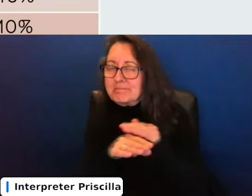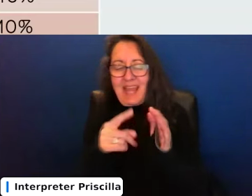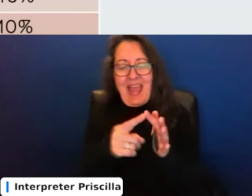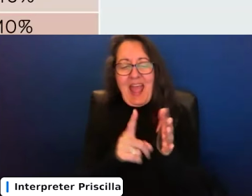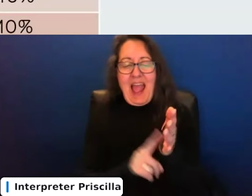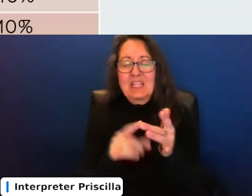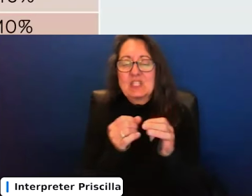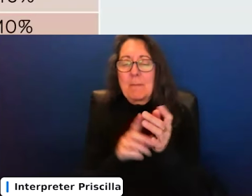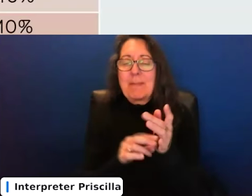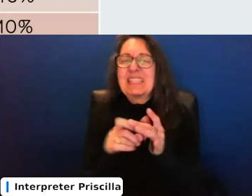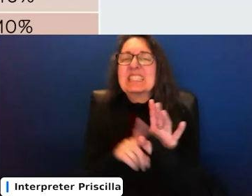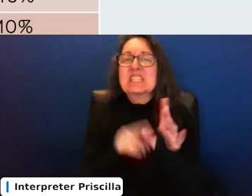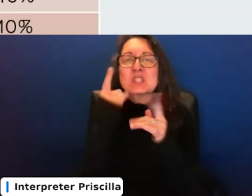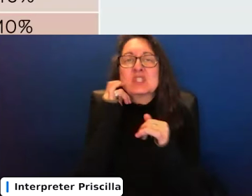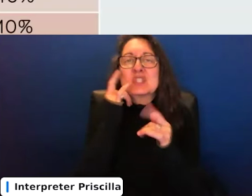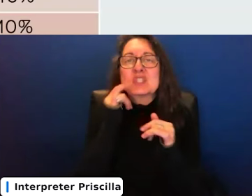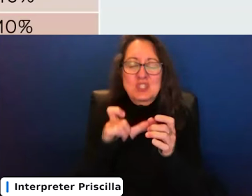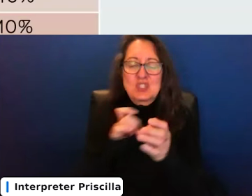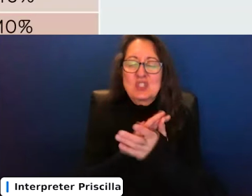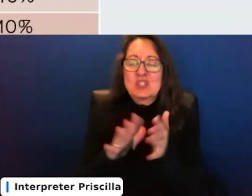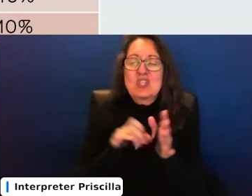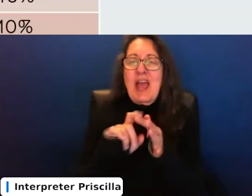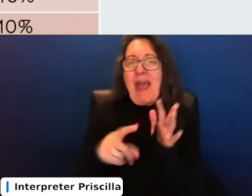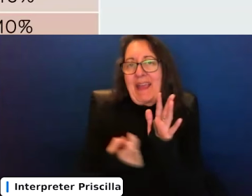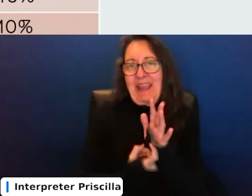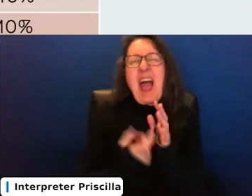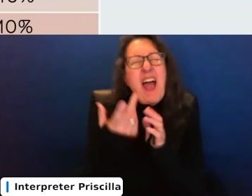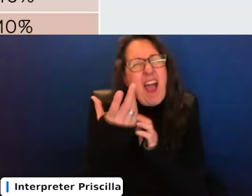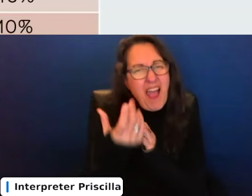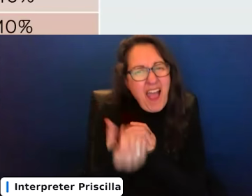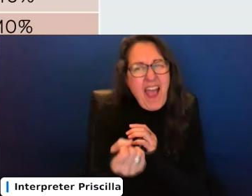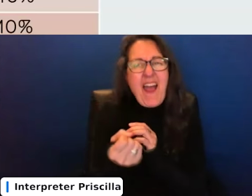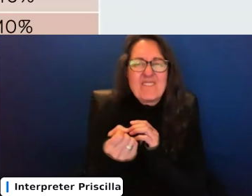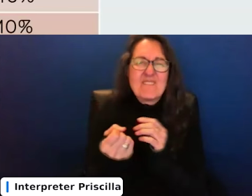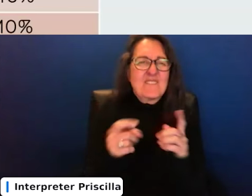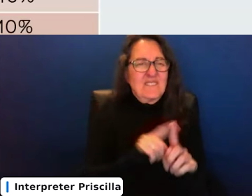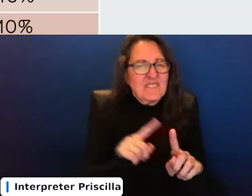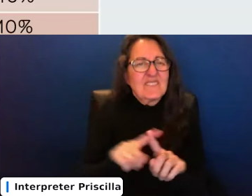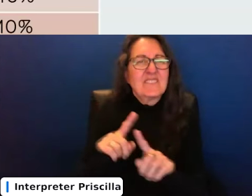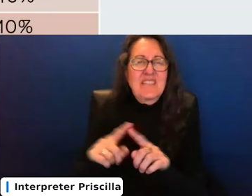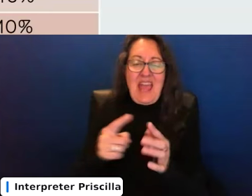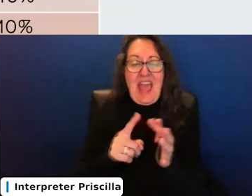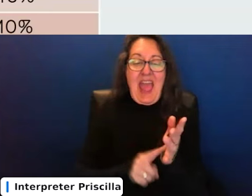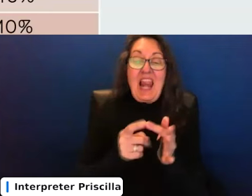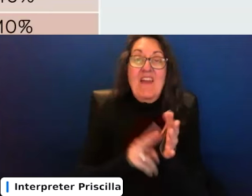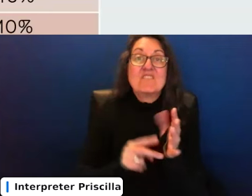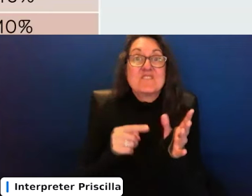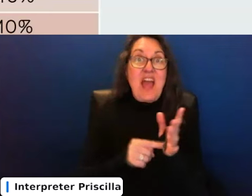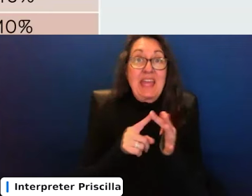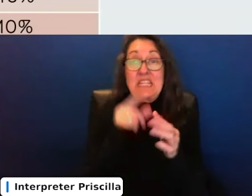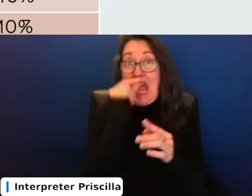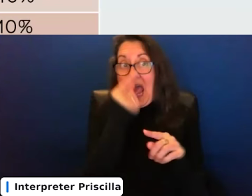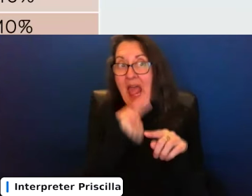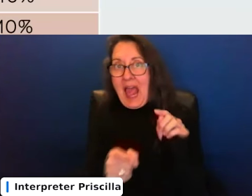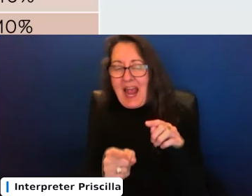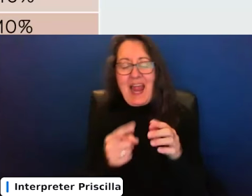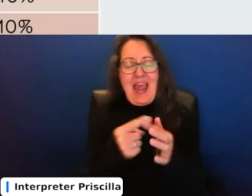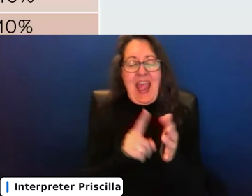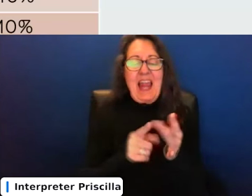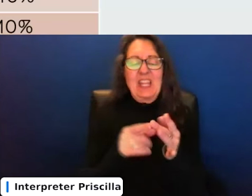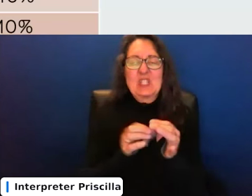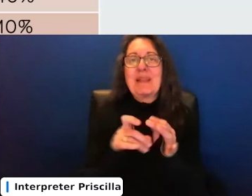regarding the Elevate eligibility criteria. If you pass this, you will then be invited to continue